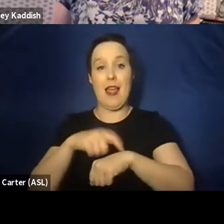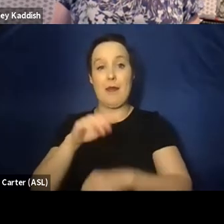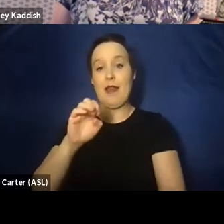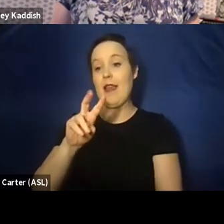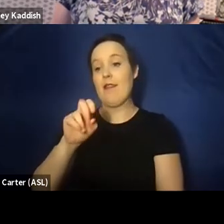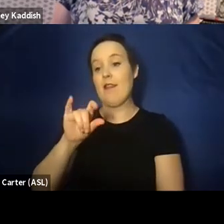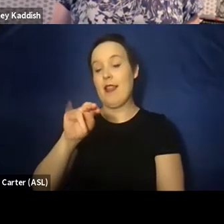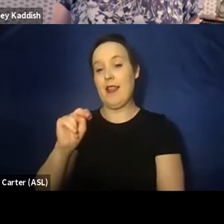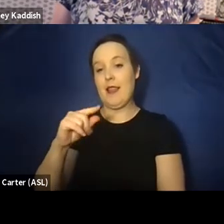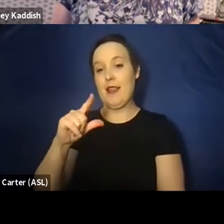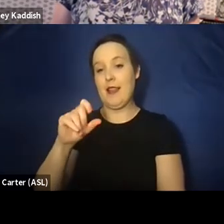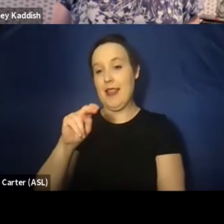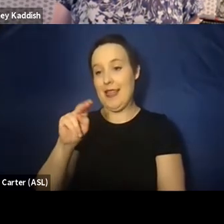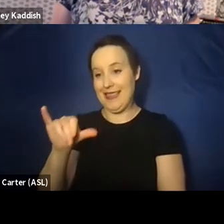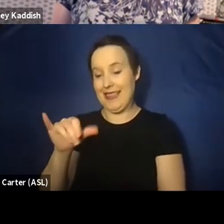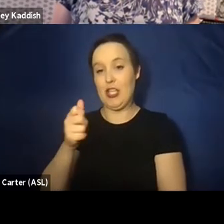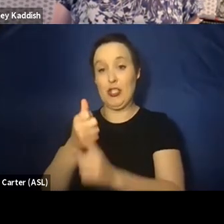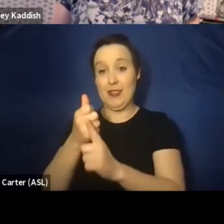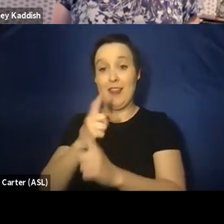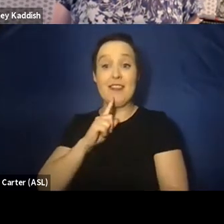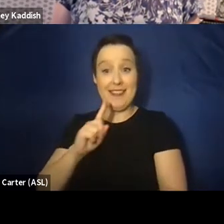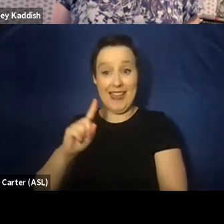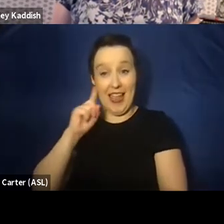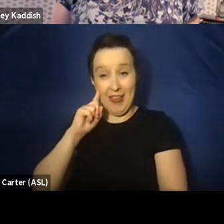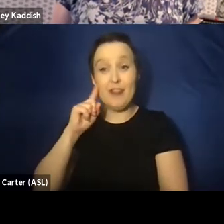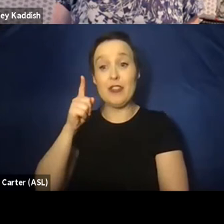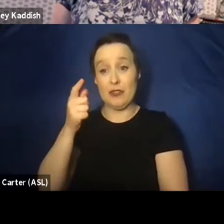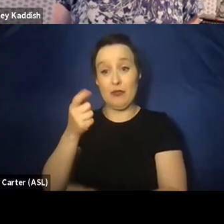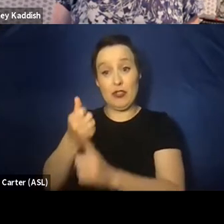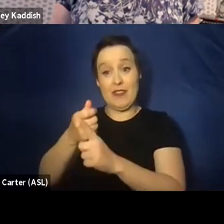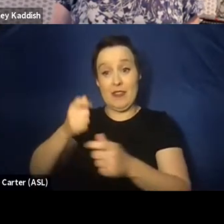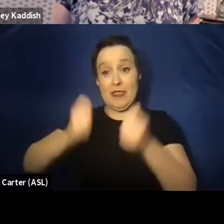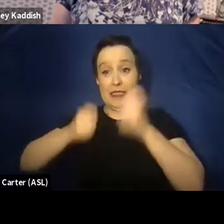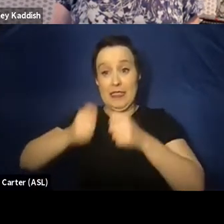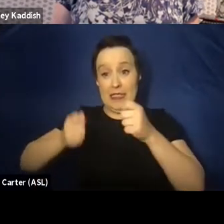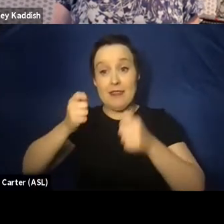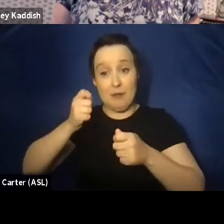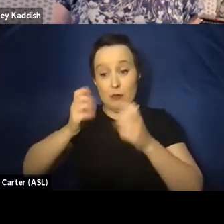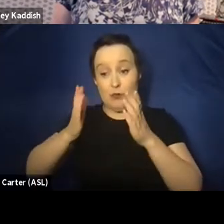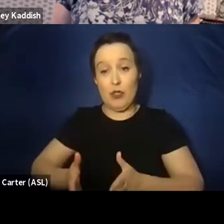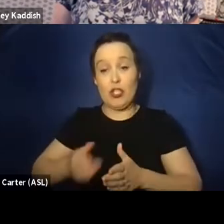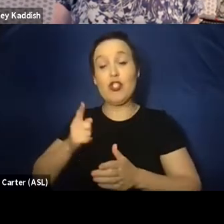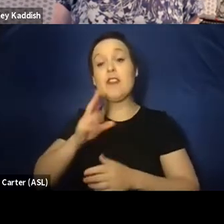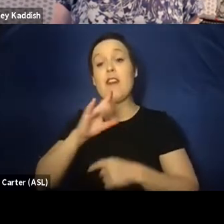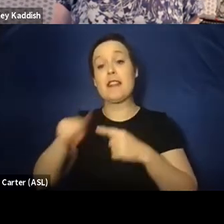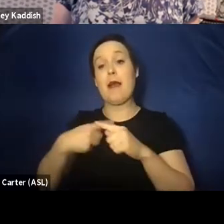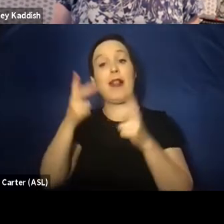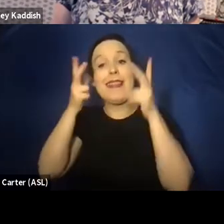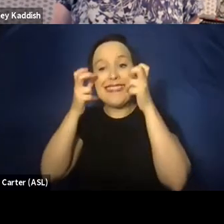well-known percussionist. She is deaf herself, and she talks about listening through every cell in the body, and I highly recommend